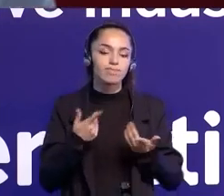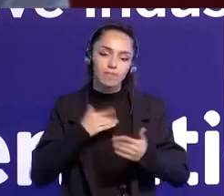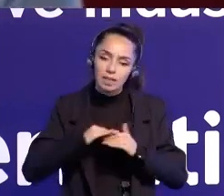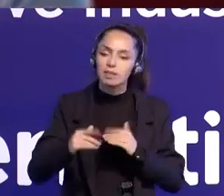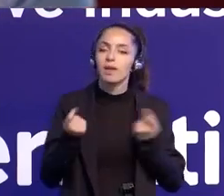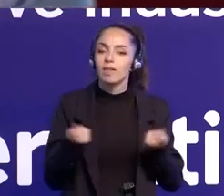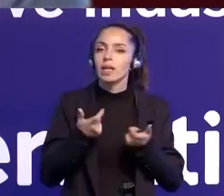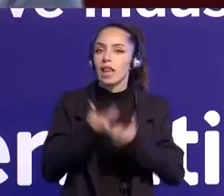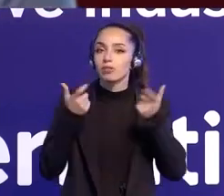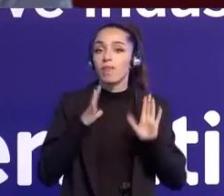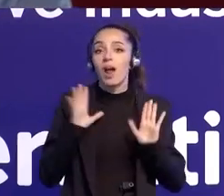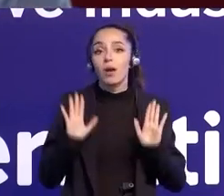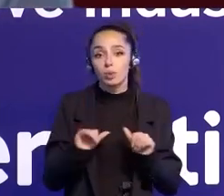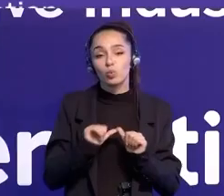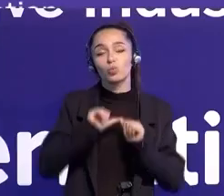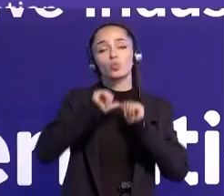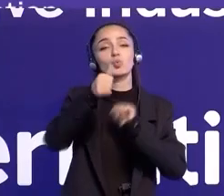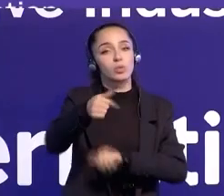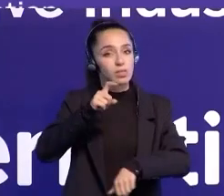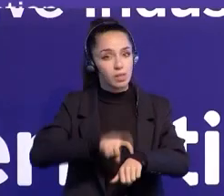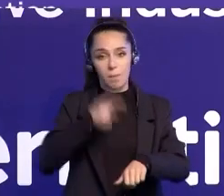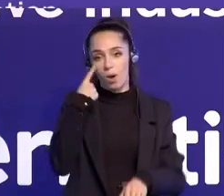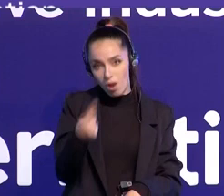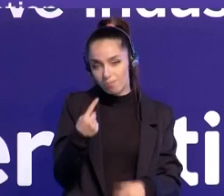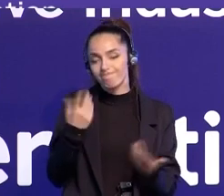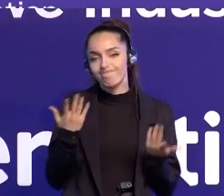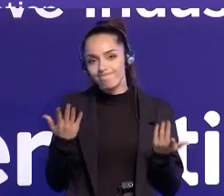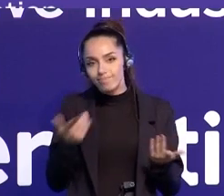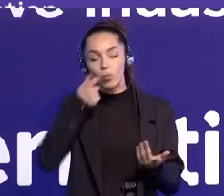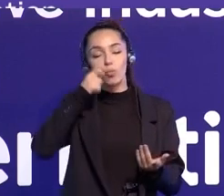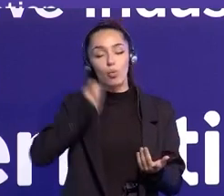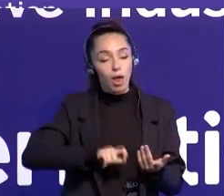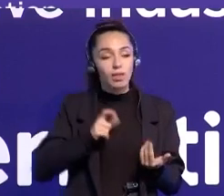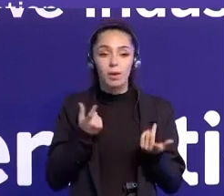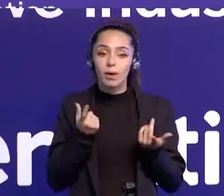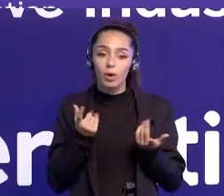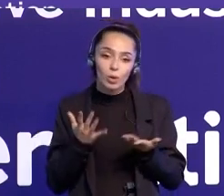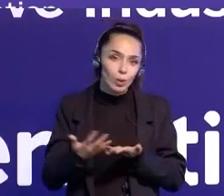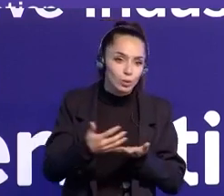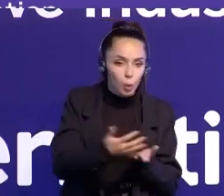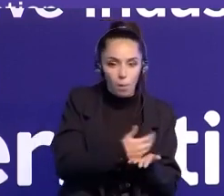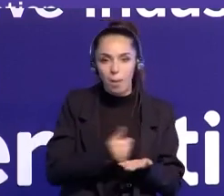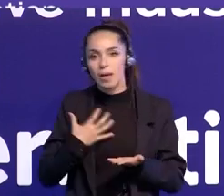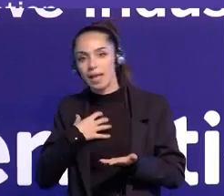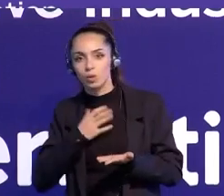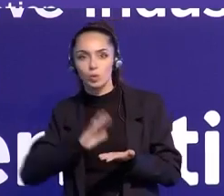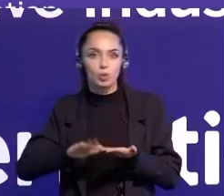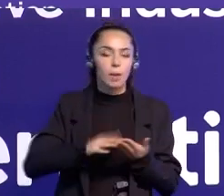term, the trajectory, the Ukrainian recovery trajectory, needs to be focused on